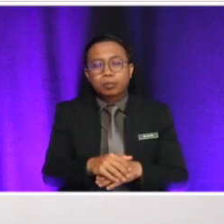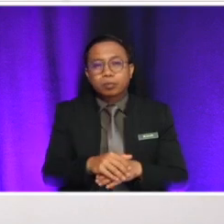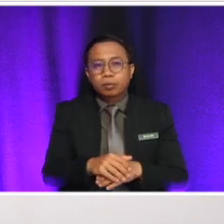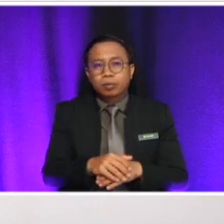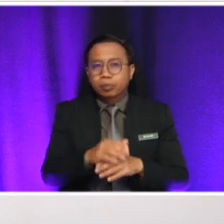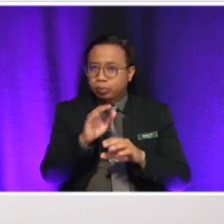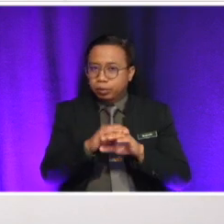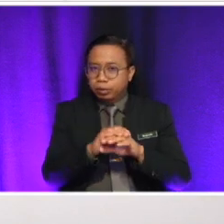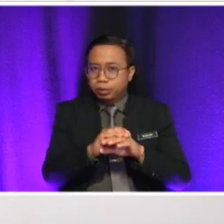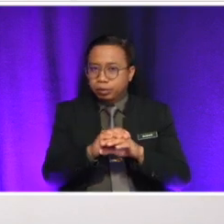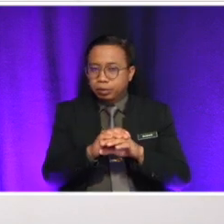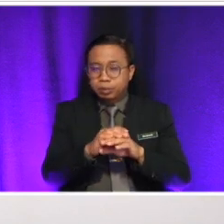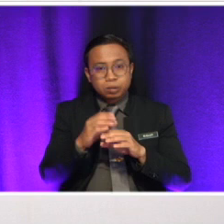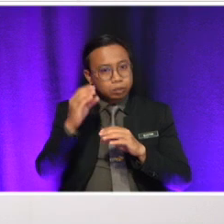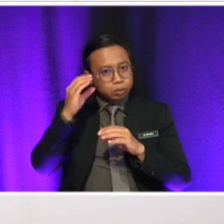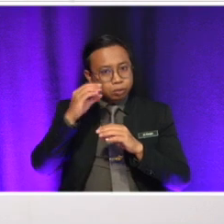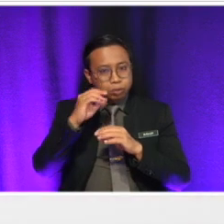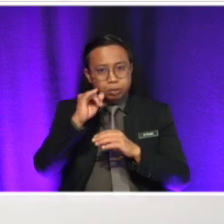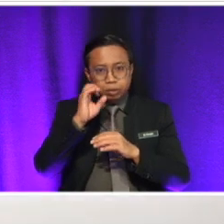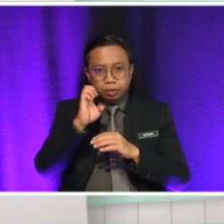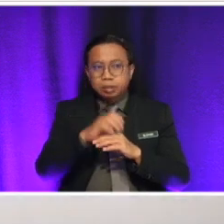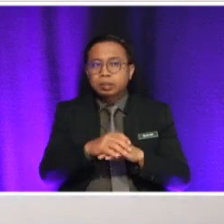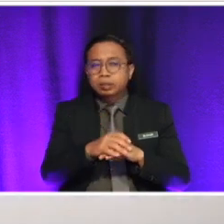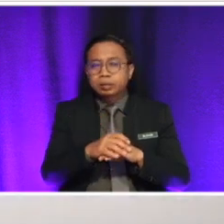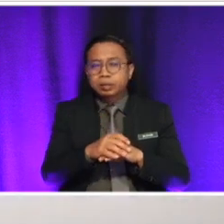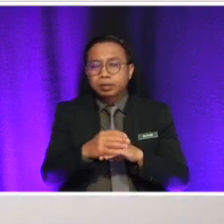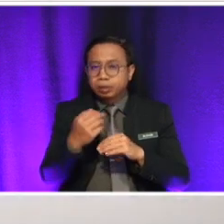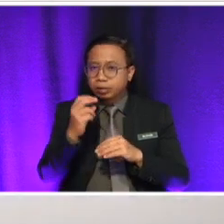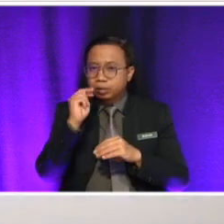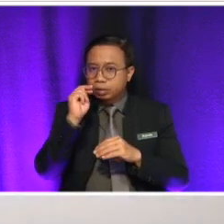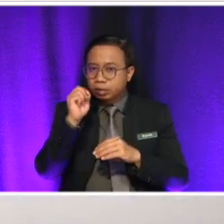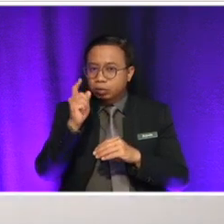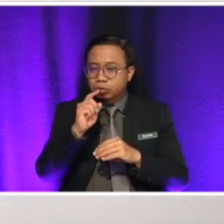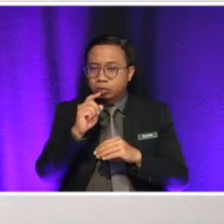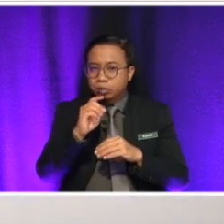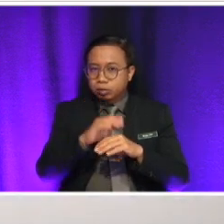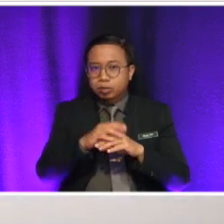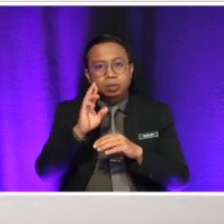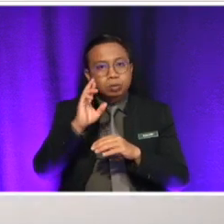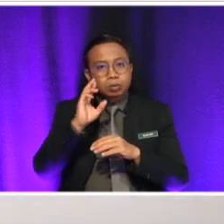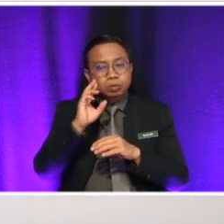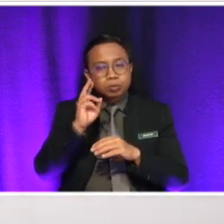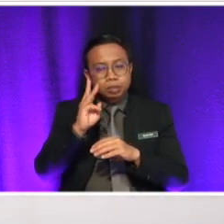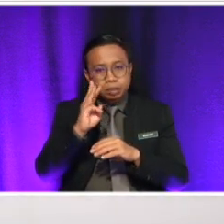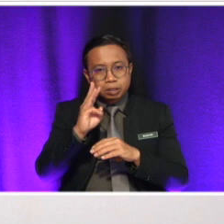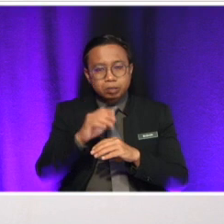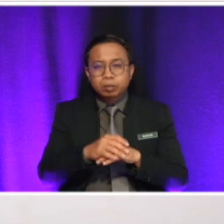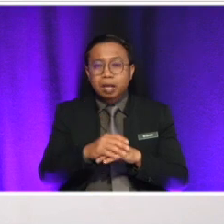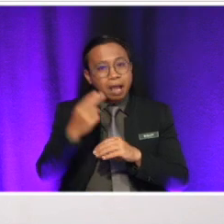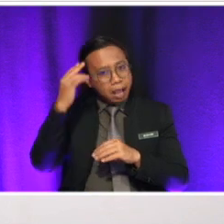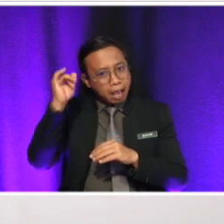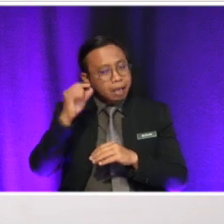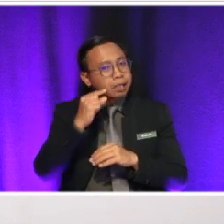have Leong Puyi and Nazura. And at the bottom, we have Washini and Rowena. Hi,